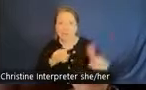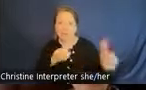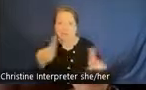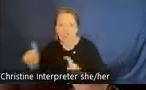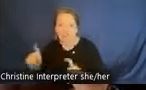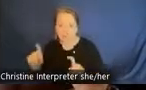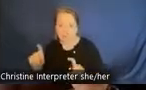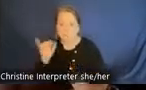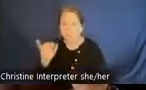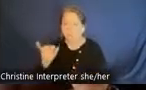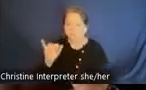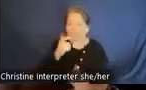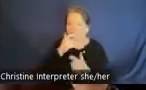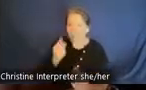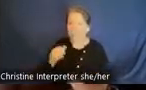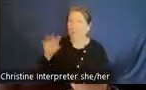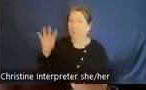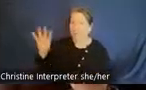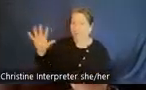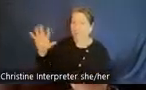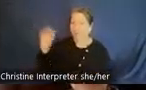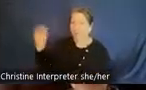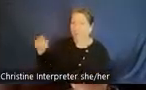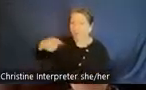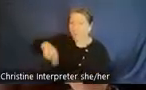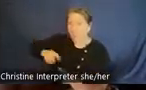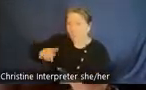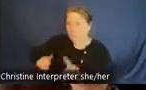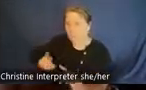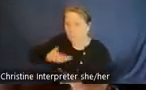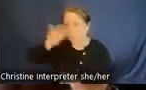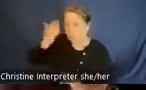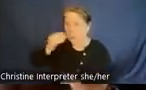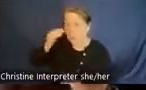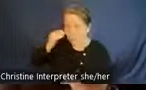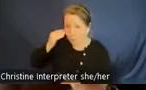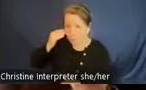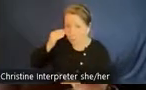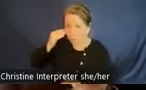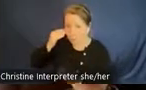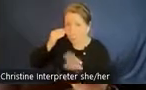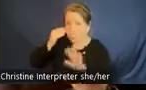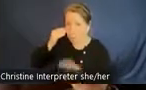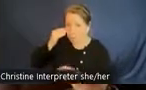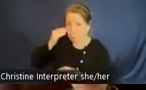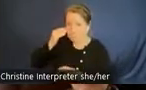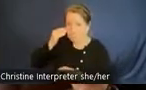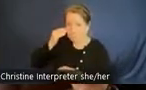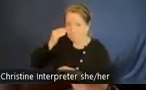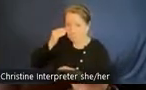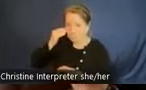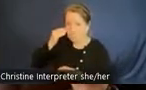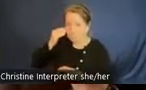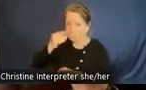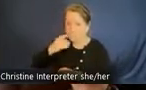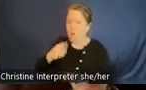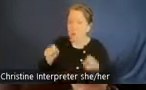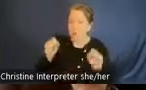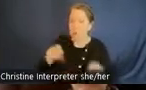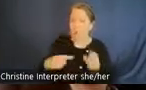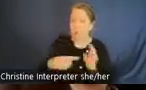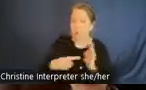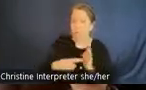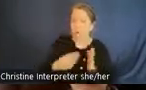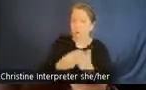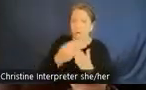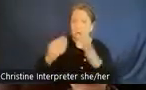Interestingly, 45% of them who said they were homeless said they could actually afford to buy a home if they